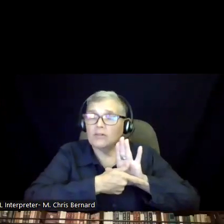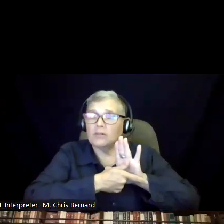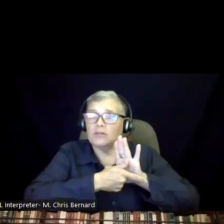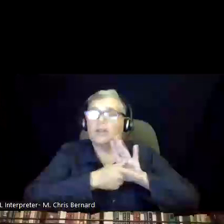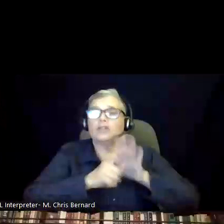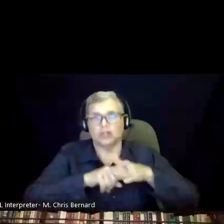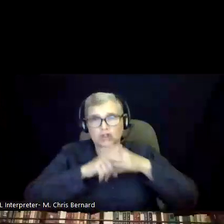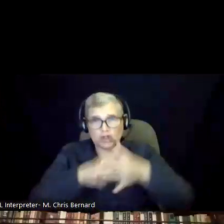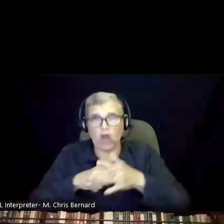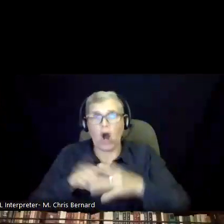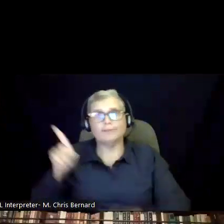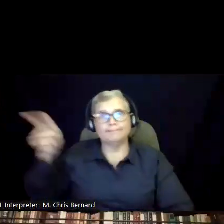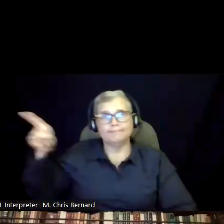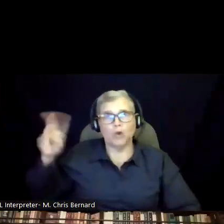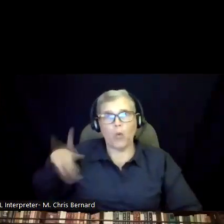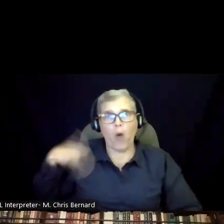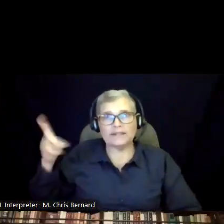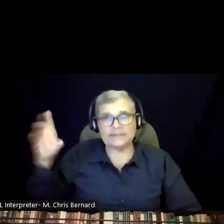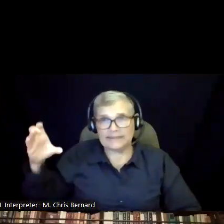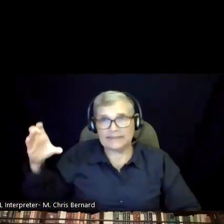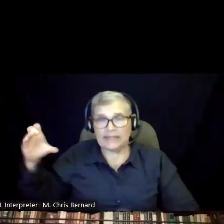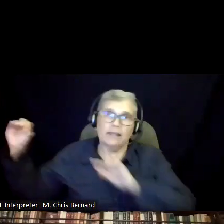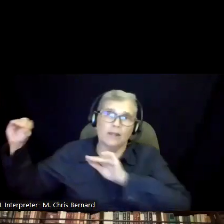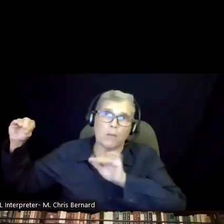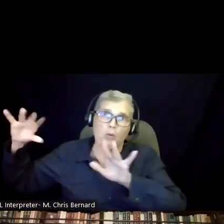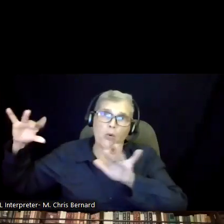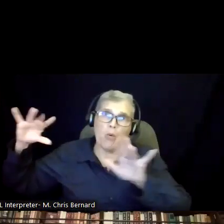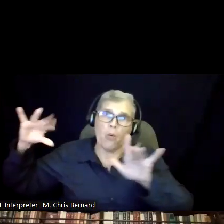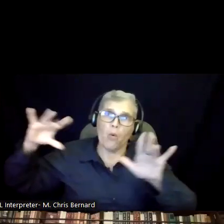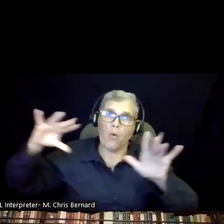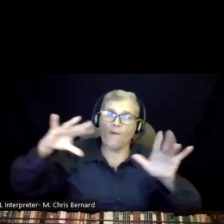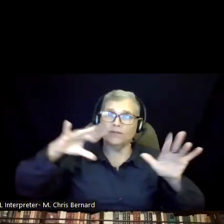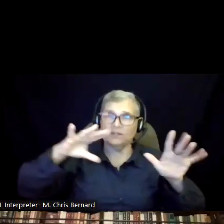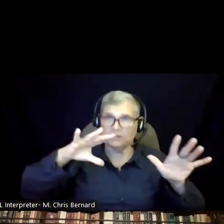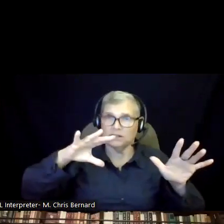started in Washington, D.C., moved outward towards the states,